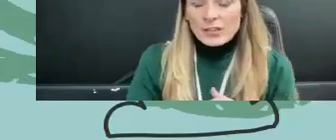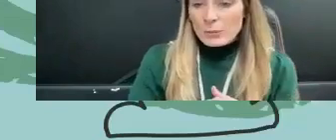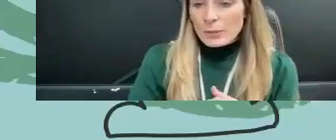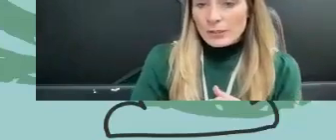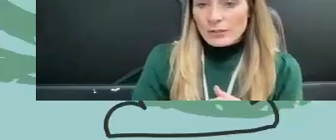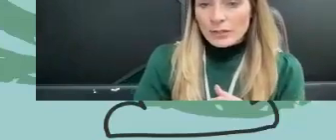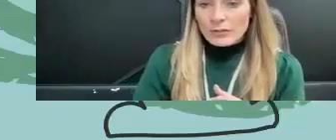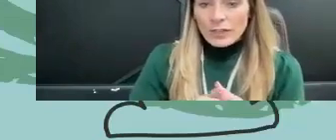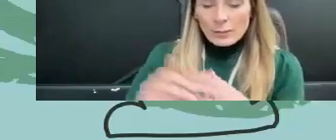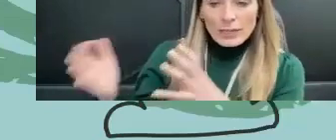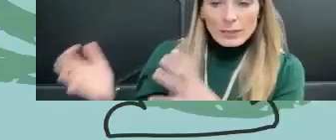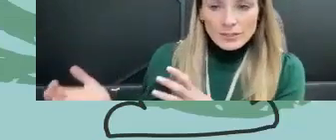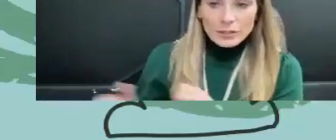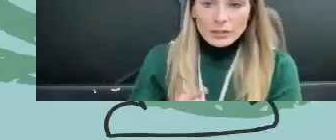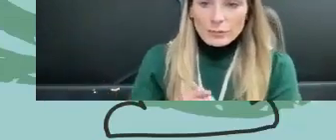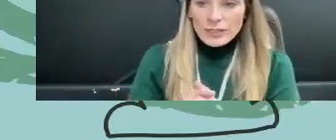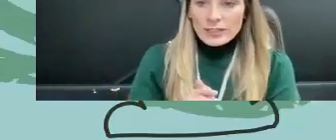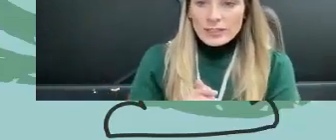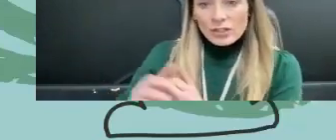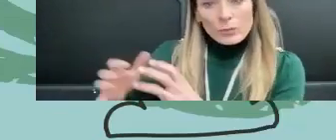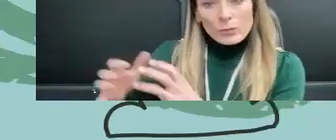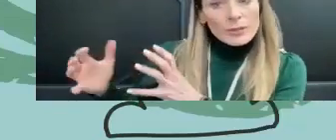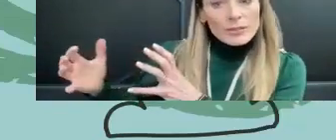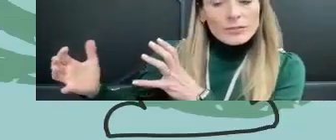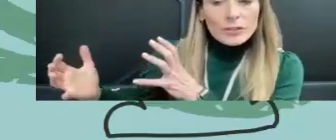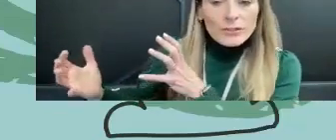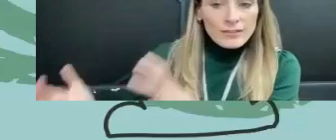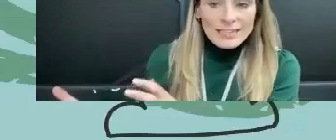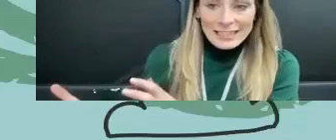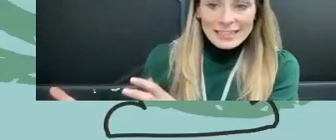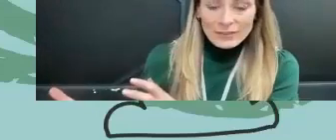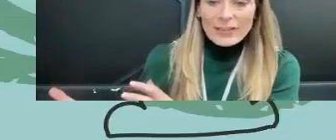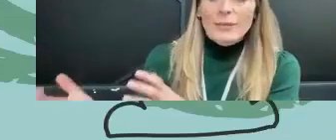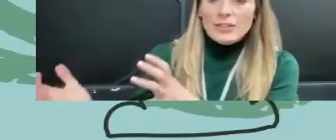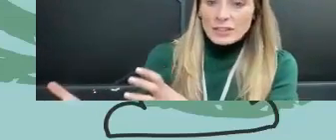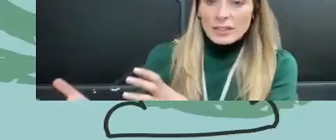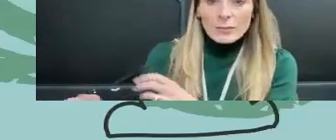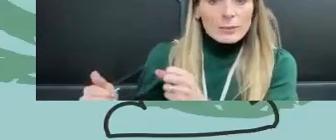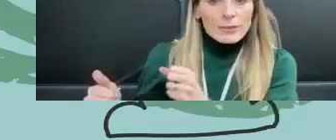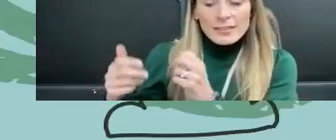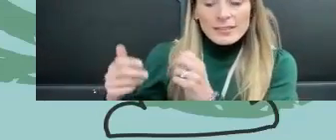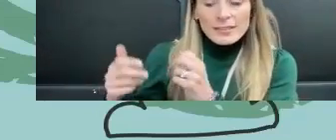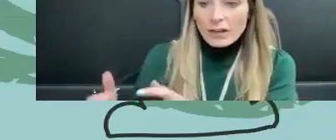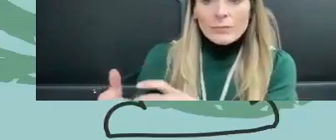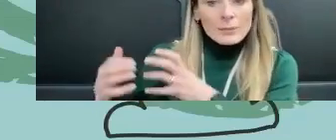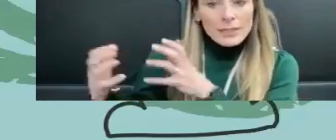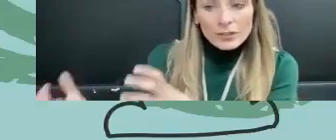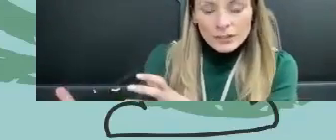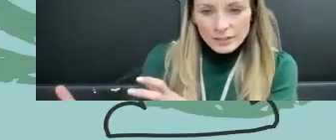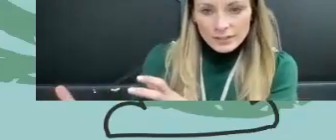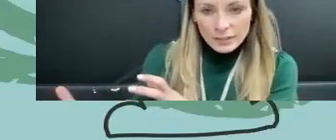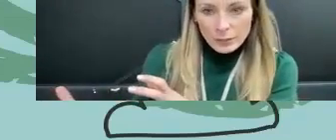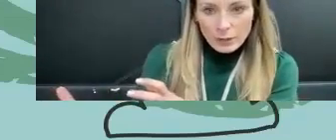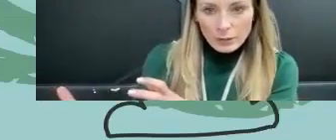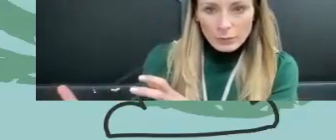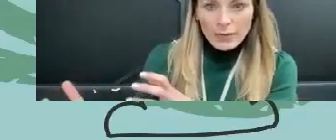puppies. Some people are full of babies doing cute things. Some people's are full of very negative imaging, maybe self-harm, maybe